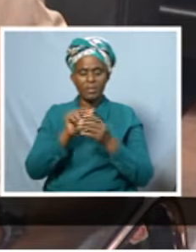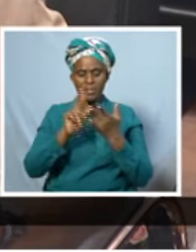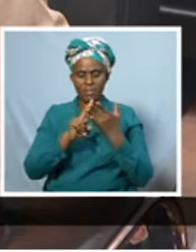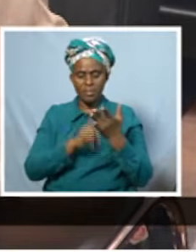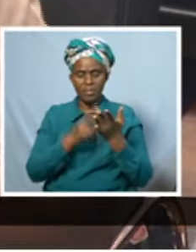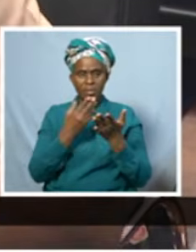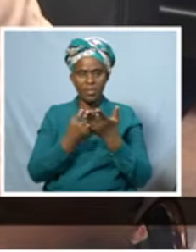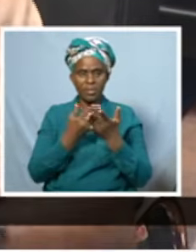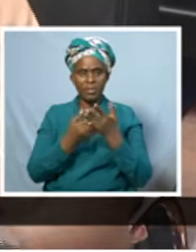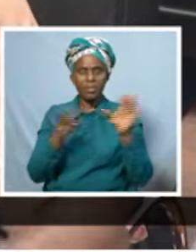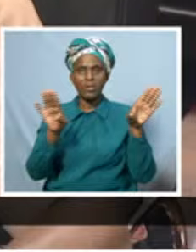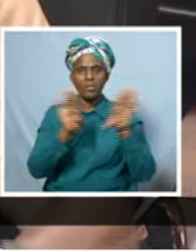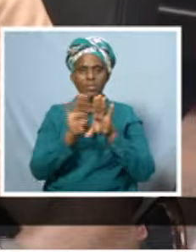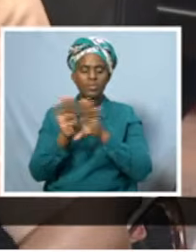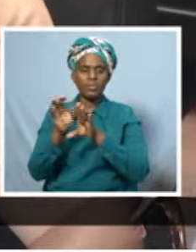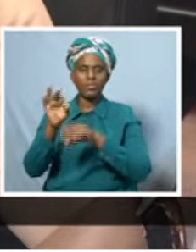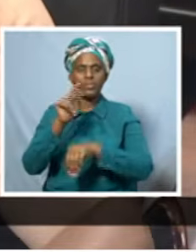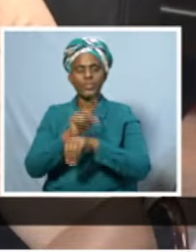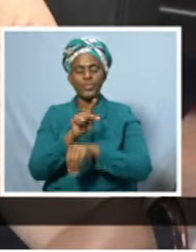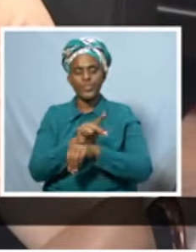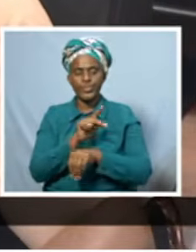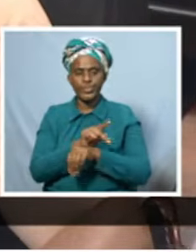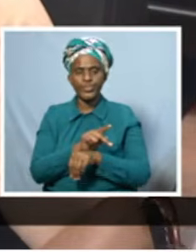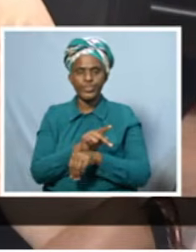for the closure of the project.